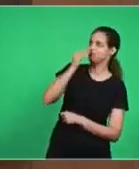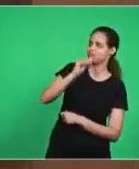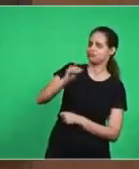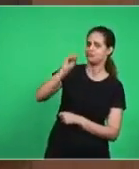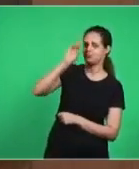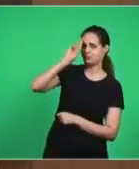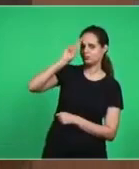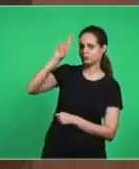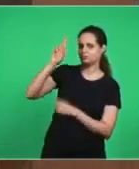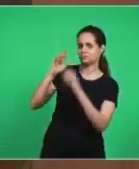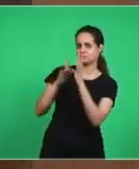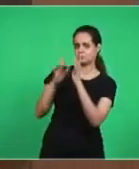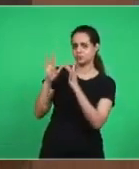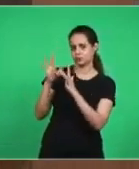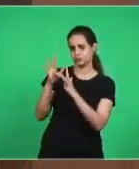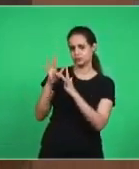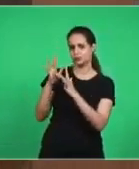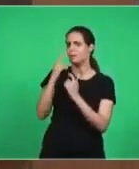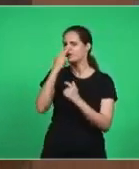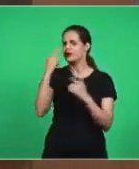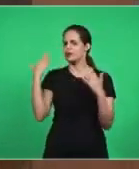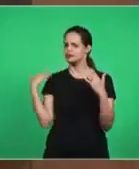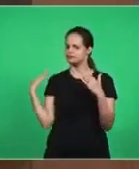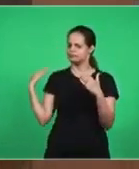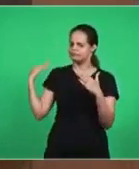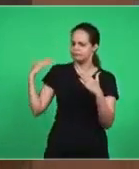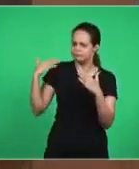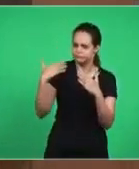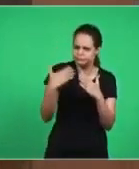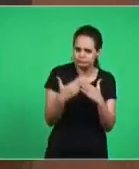Lord, and even pastors.